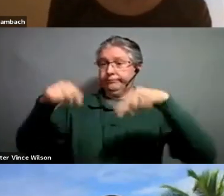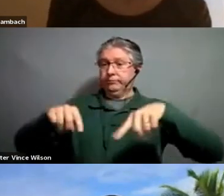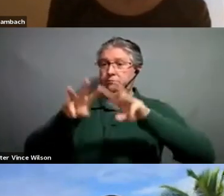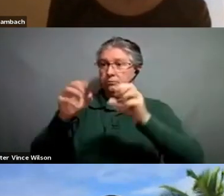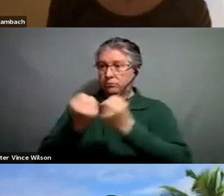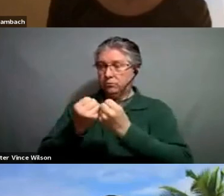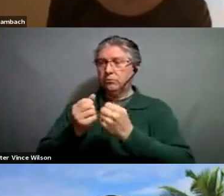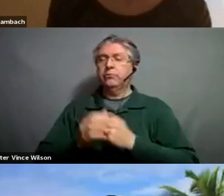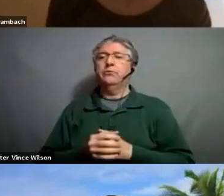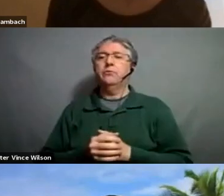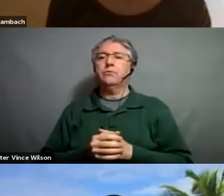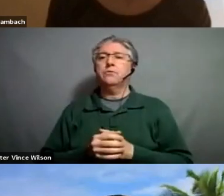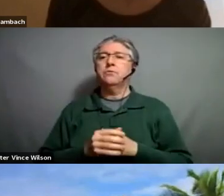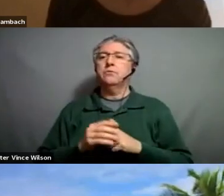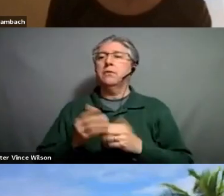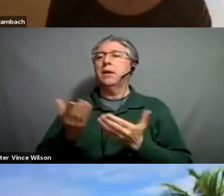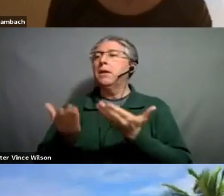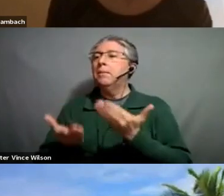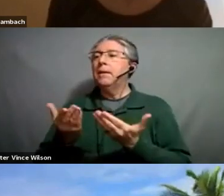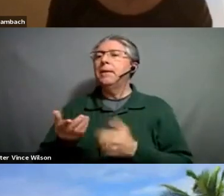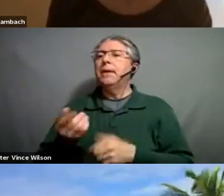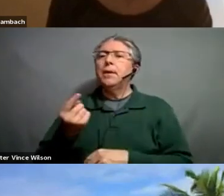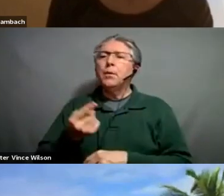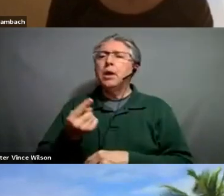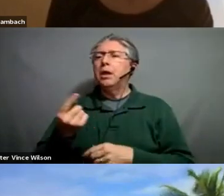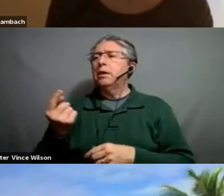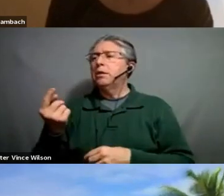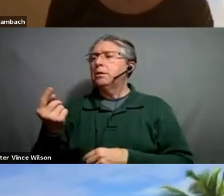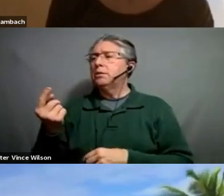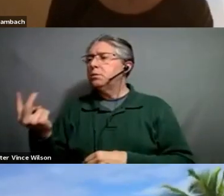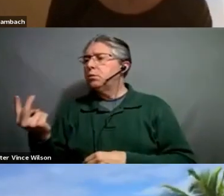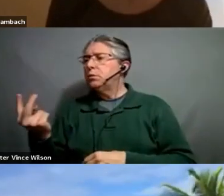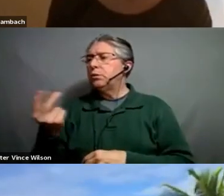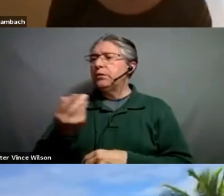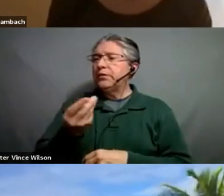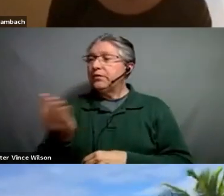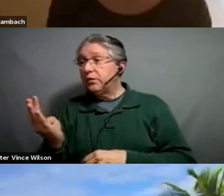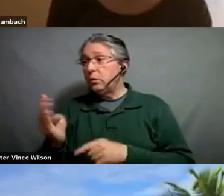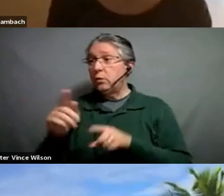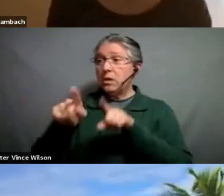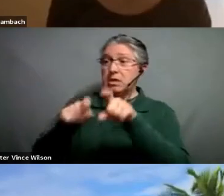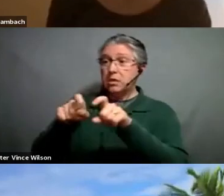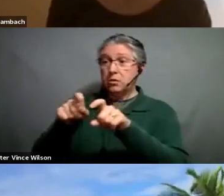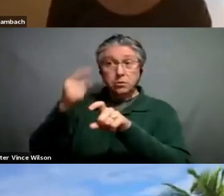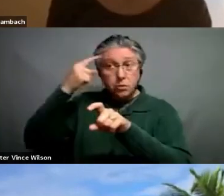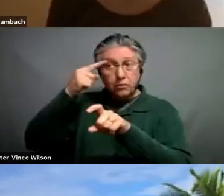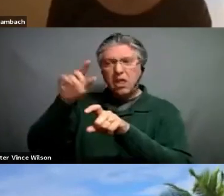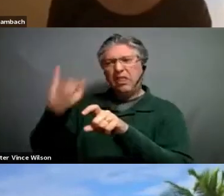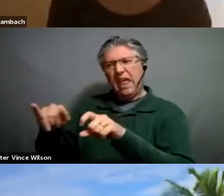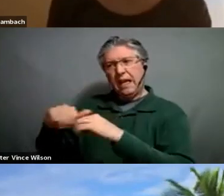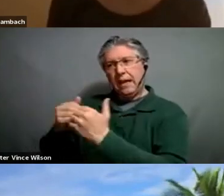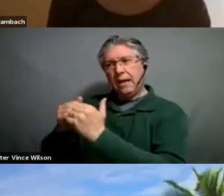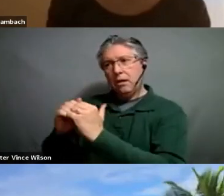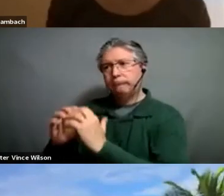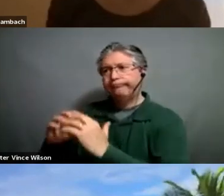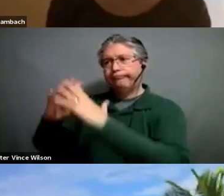was using interviews, maybe like one or a few, to create the persona. So maybe interviewing